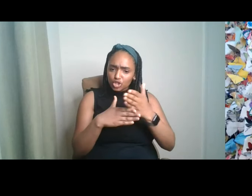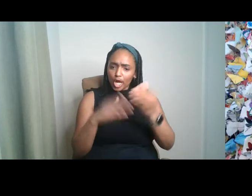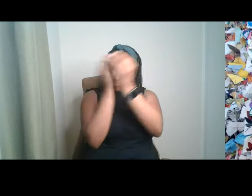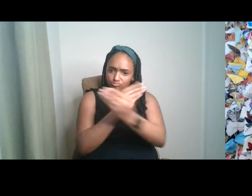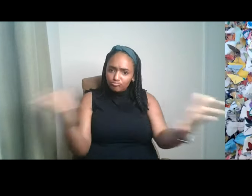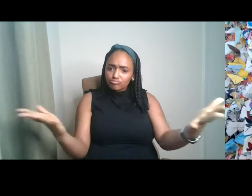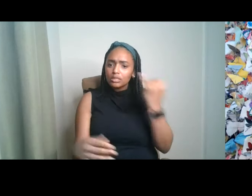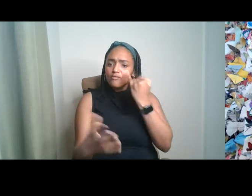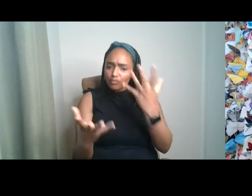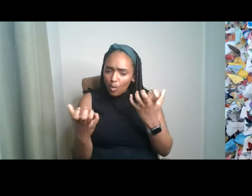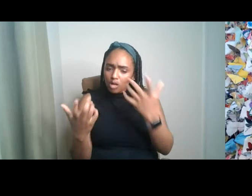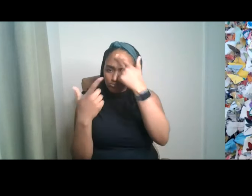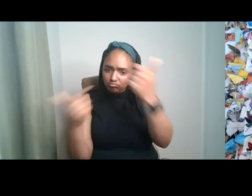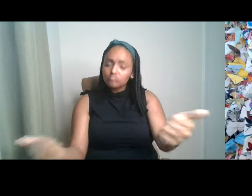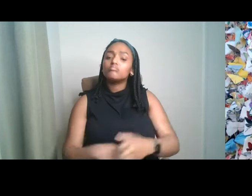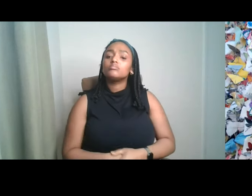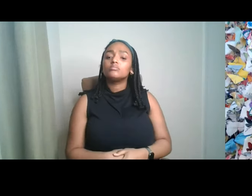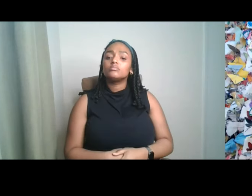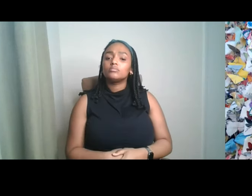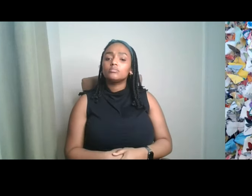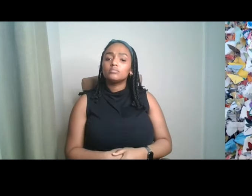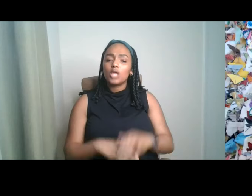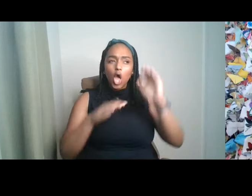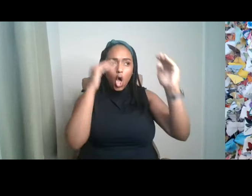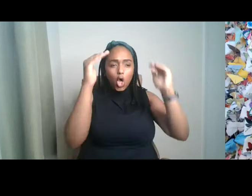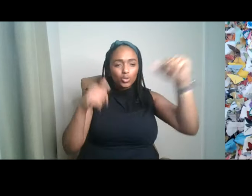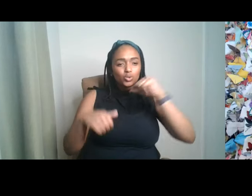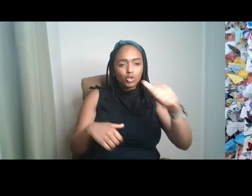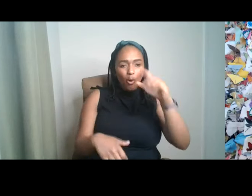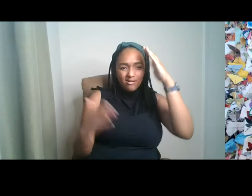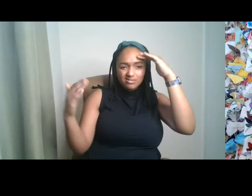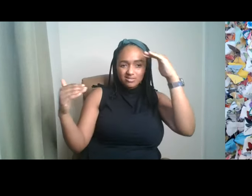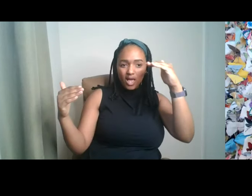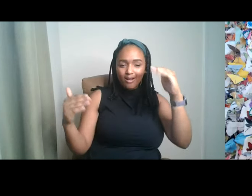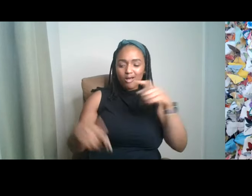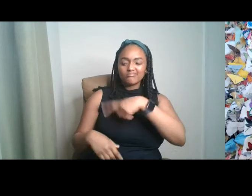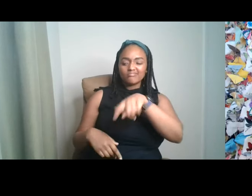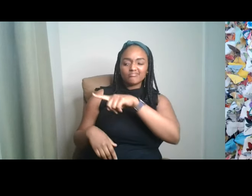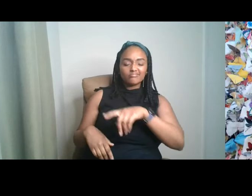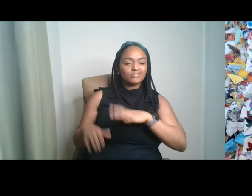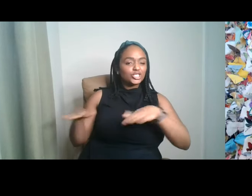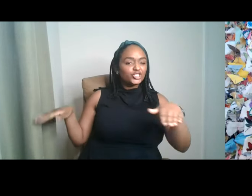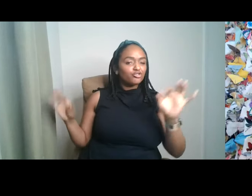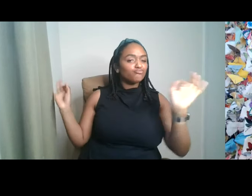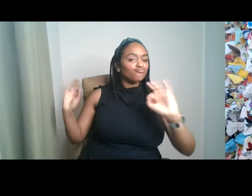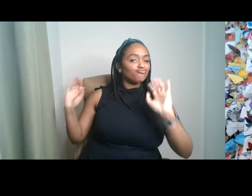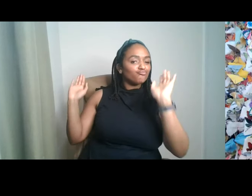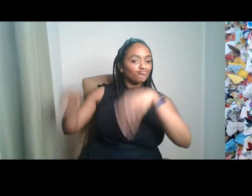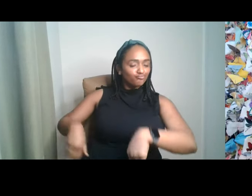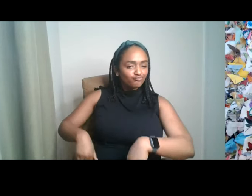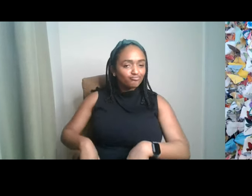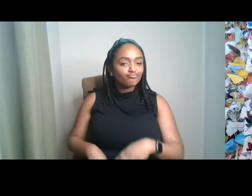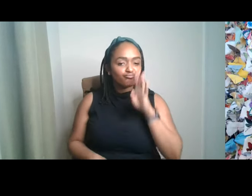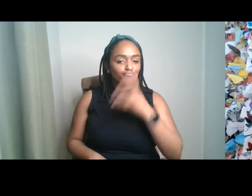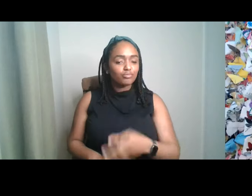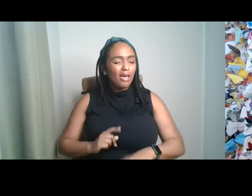in. So when kids do stand up, people are taken by surprise, and sometimes that's an advantage.